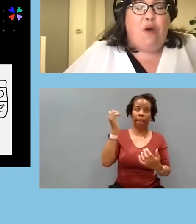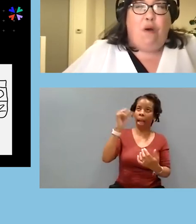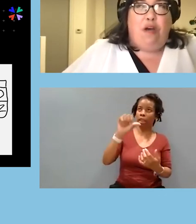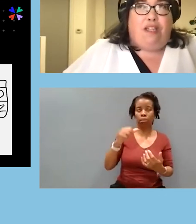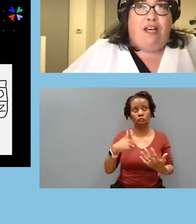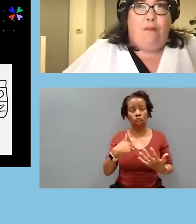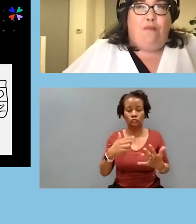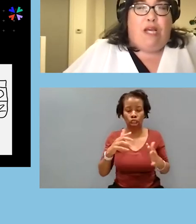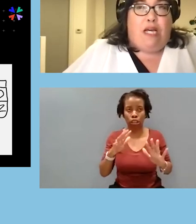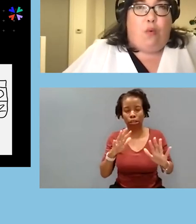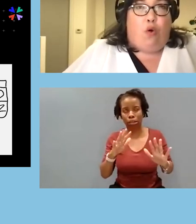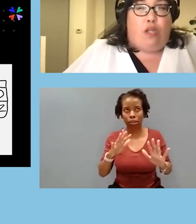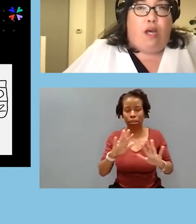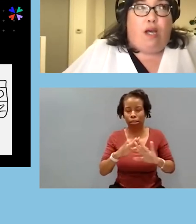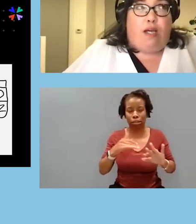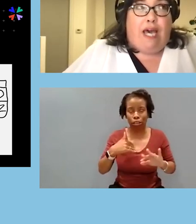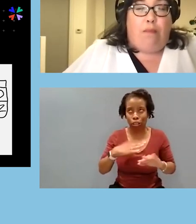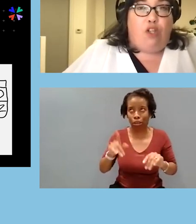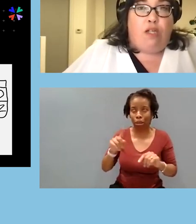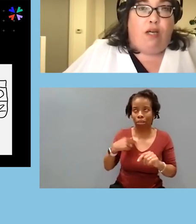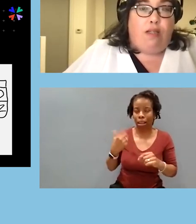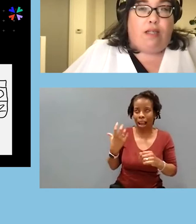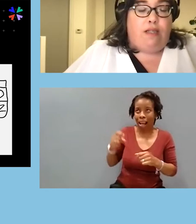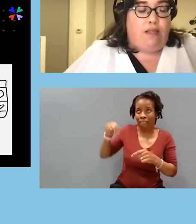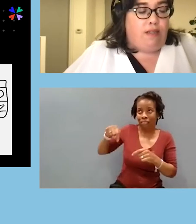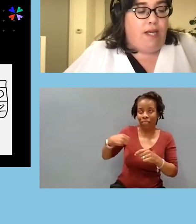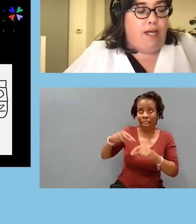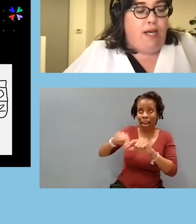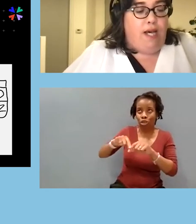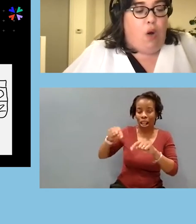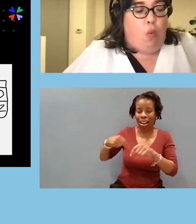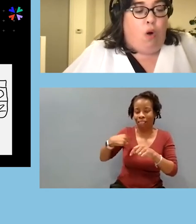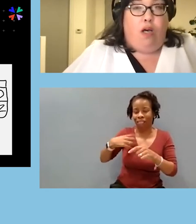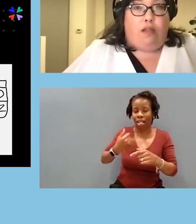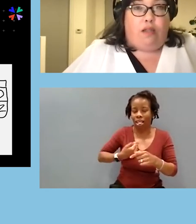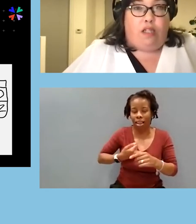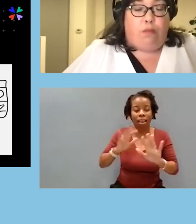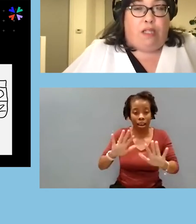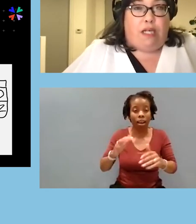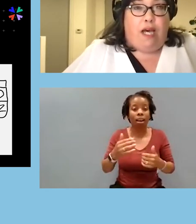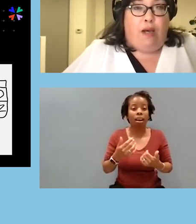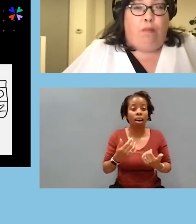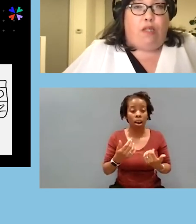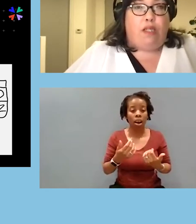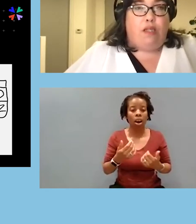us, that what captioning does is that words can